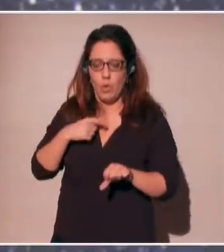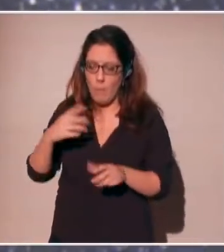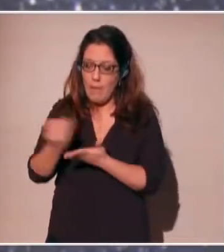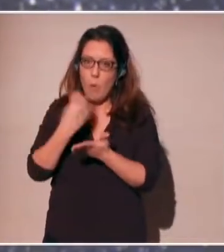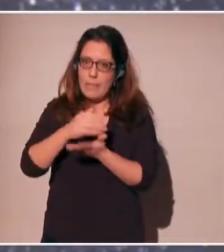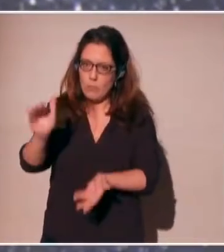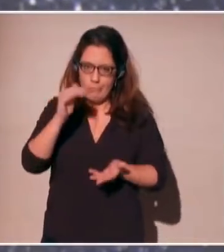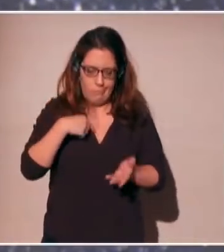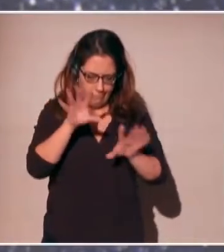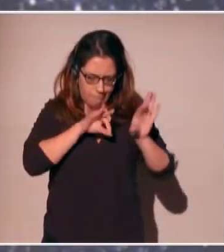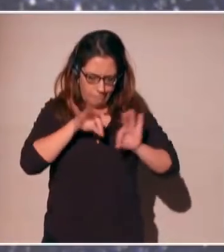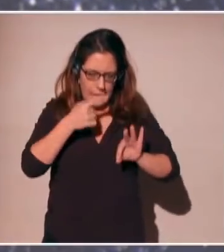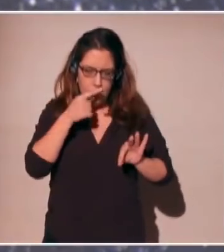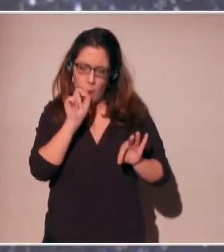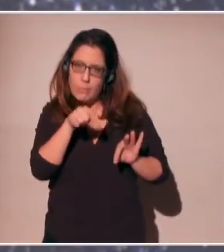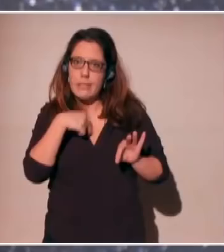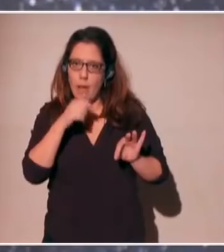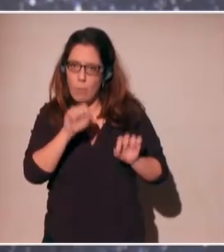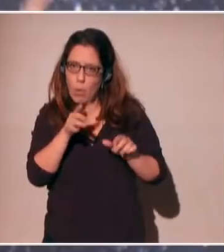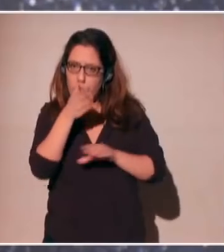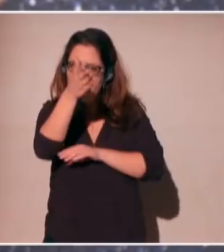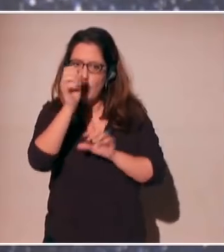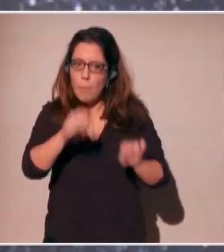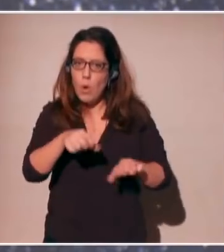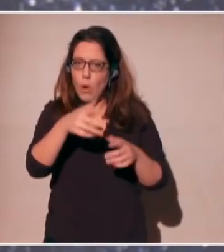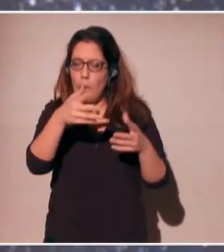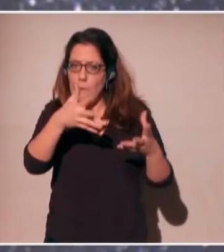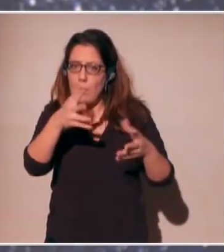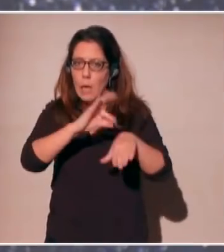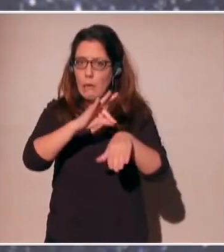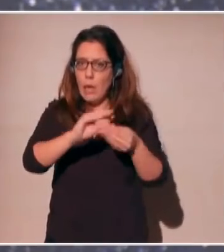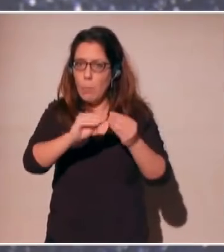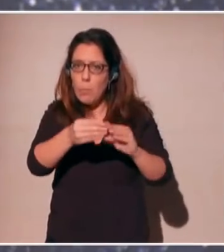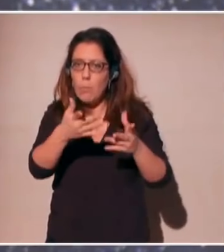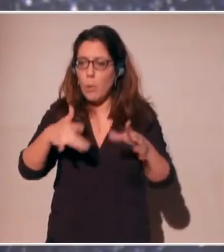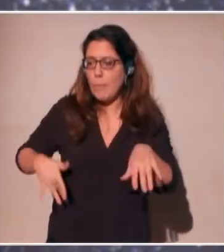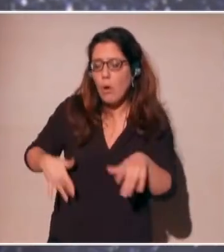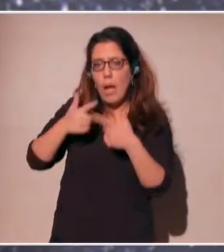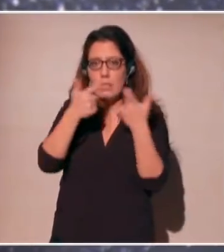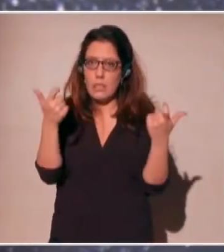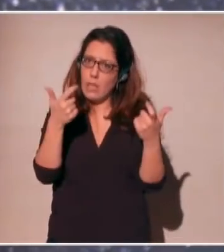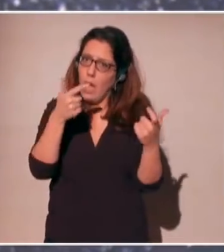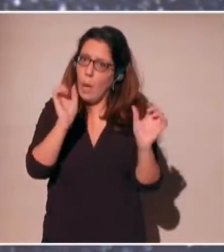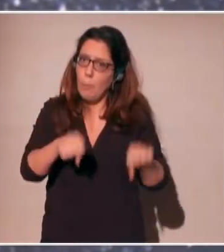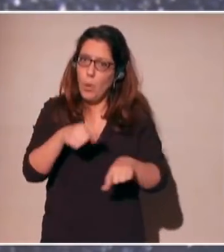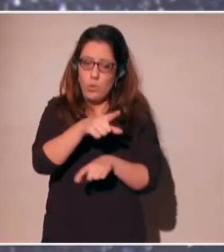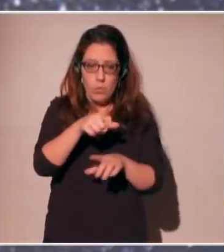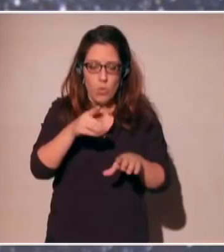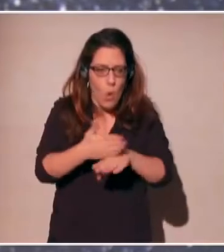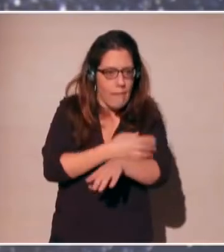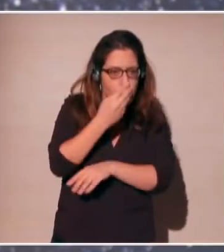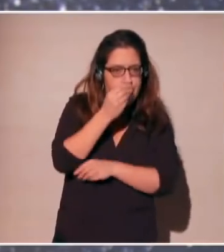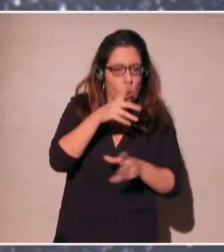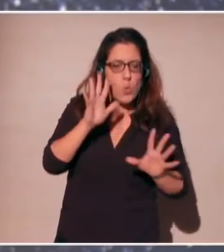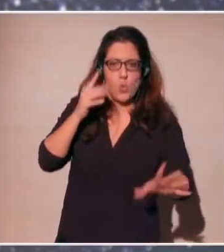this condition. And we have intervened, we've called them, we brought them into the clinic, we changed their care, and we saw a